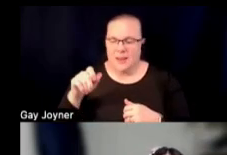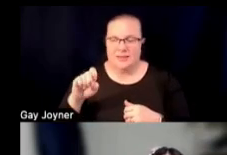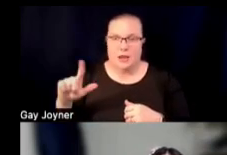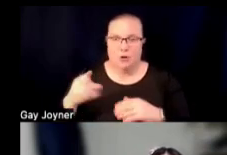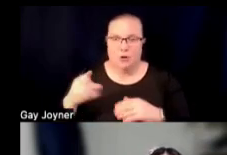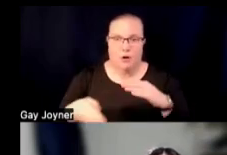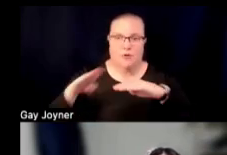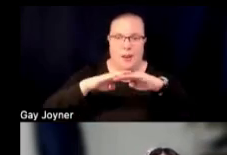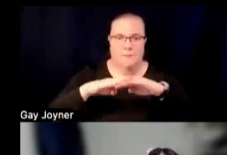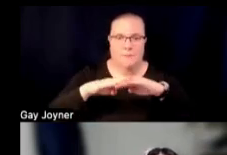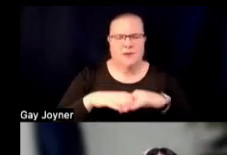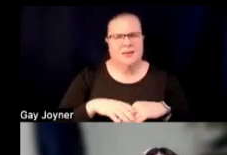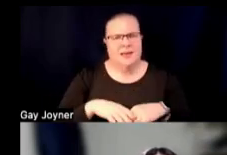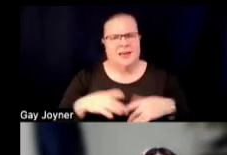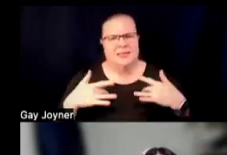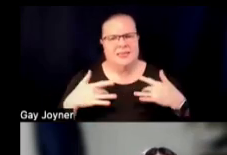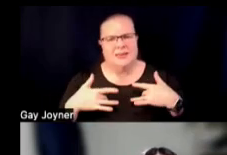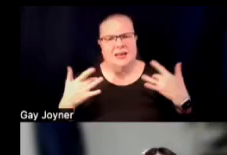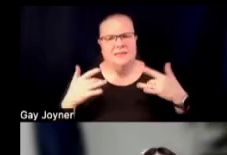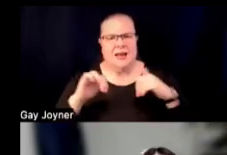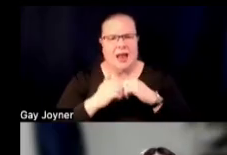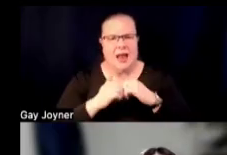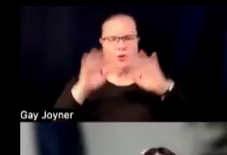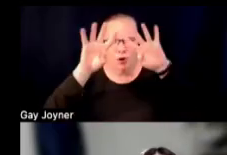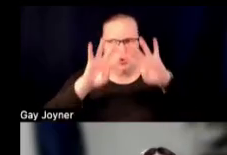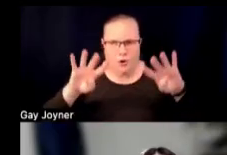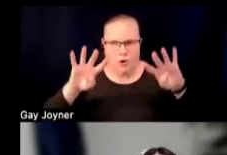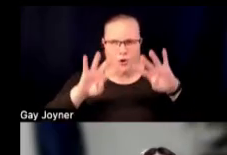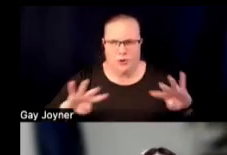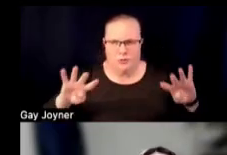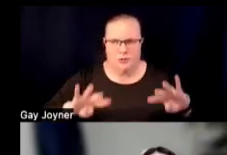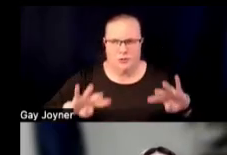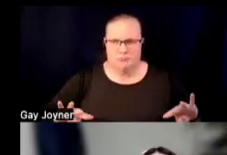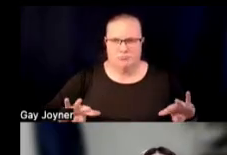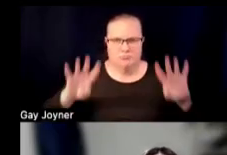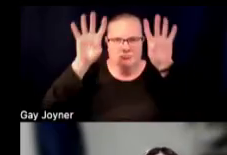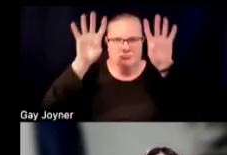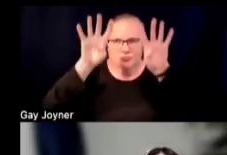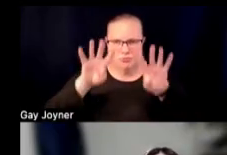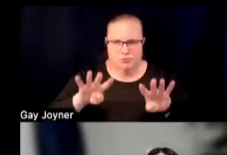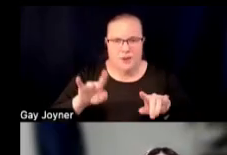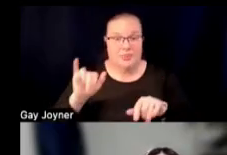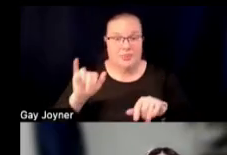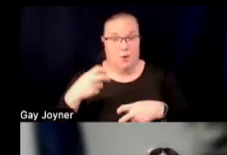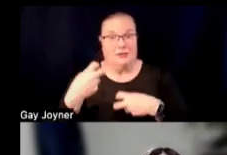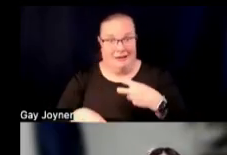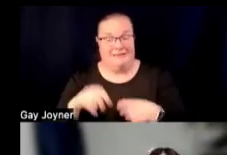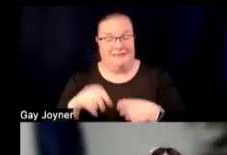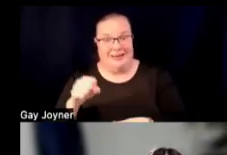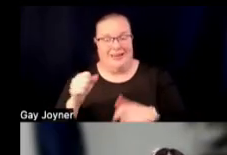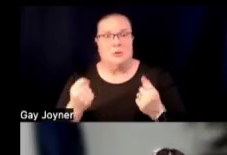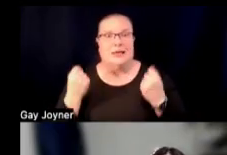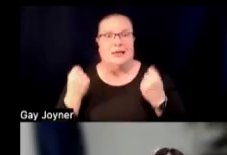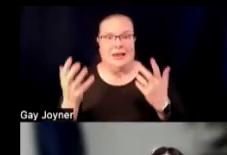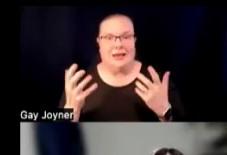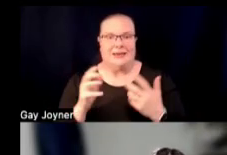the delicacy of how the curtains are just draped. Yeah. Thank you. That was hard. There was a lot of